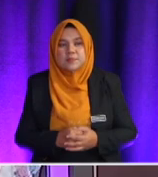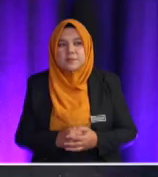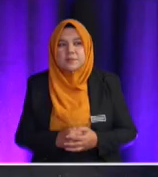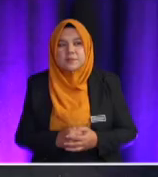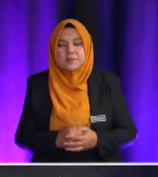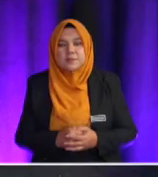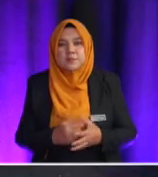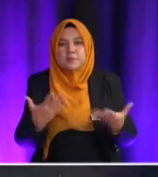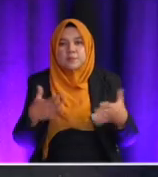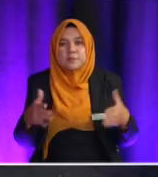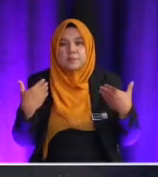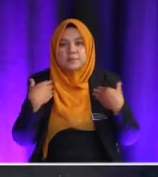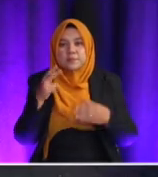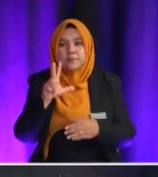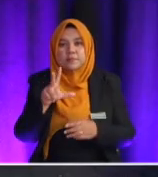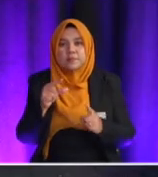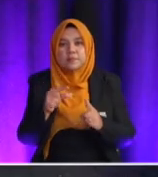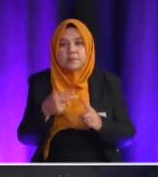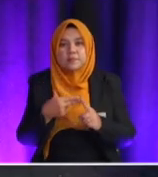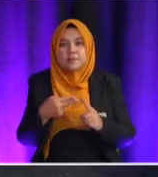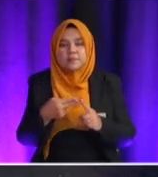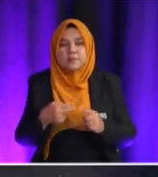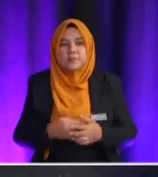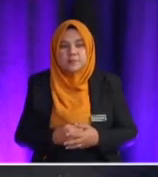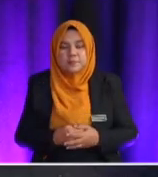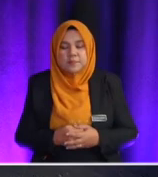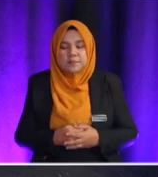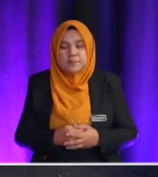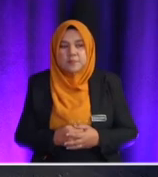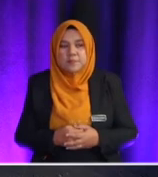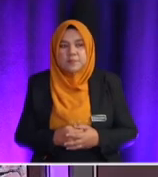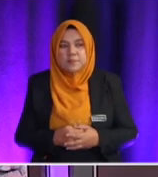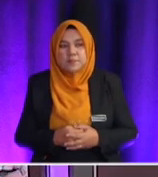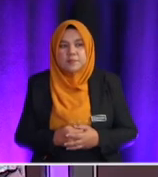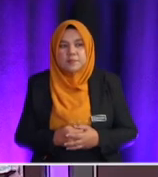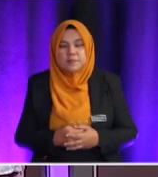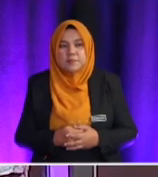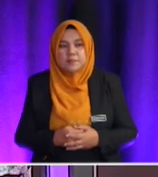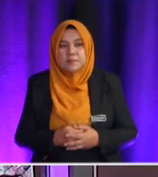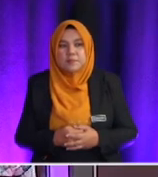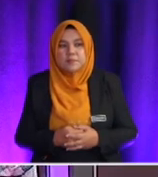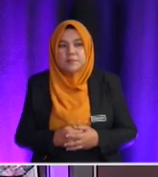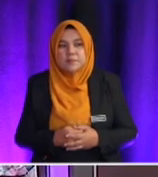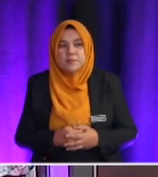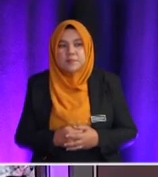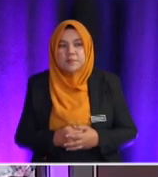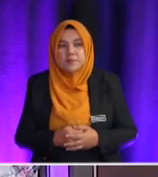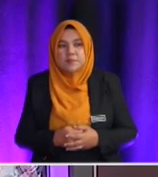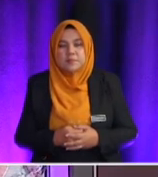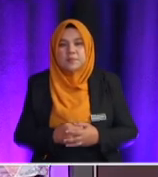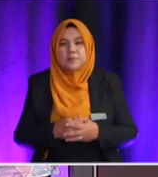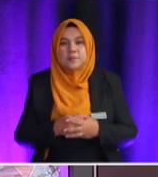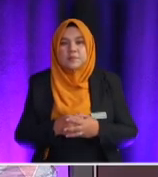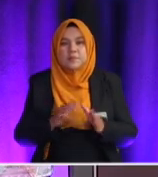letters there. Yeah, you have clue here, A, N, and E. Wow, okay. So the description